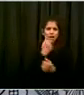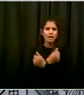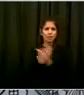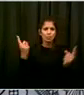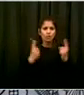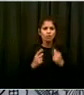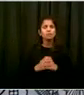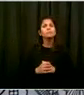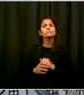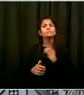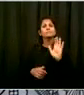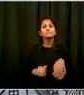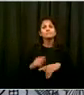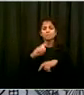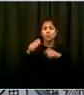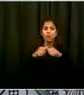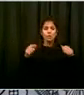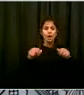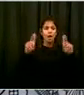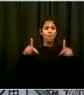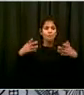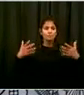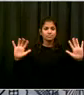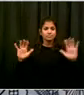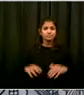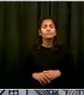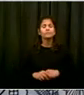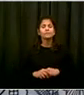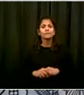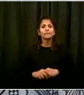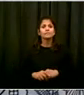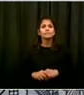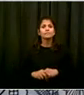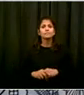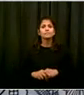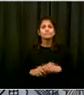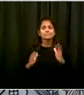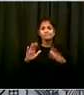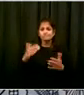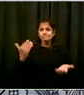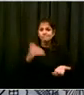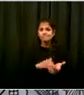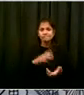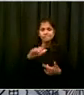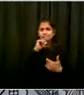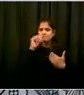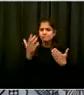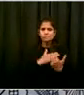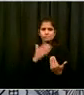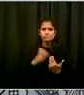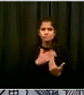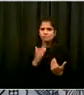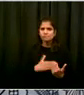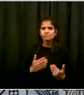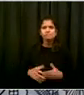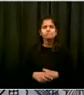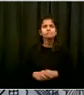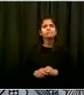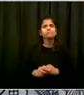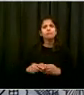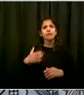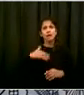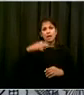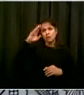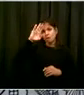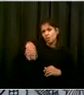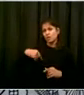Look, again, this will be tough. It's really important for people to understand we're going through a tough